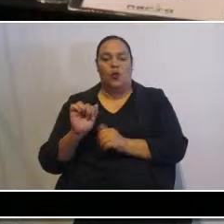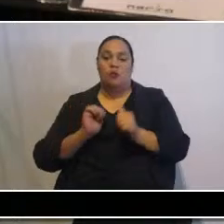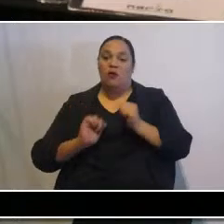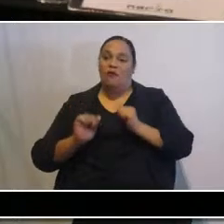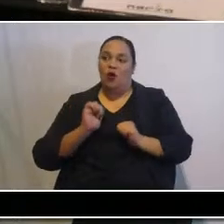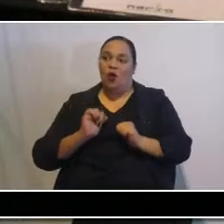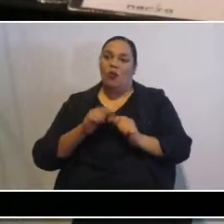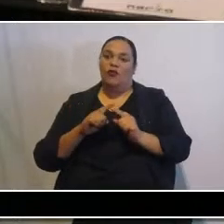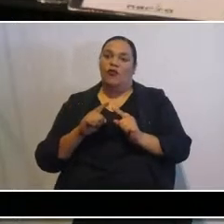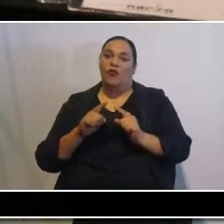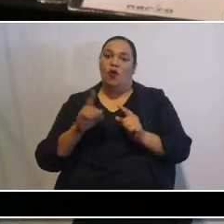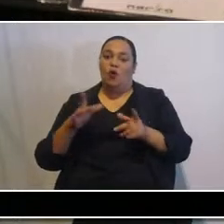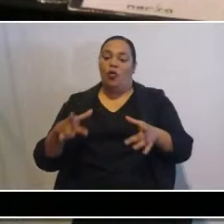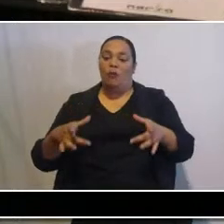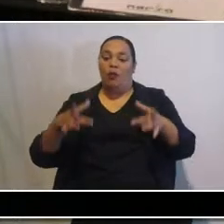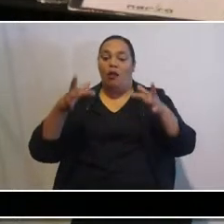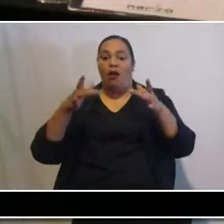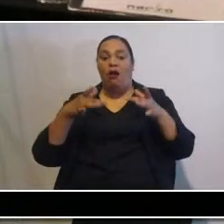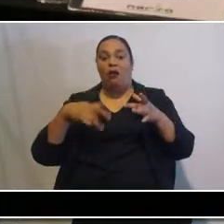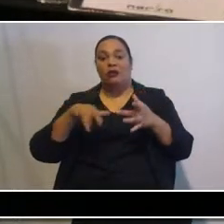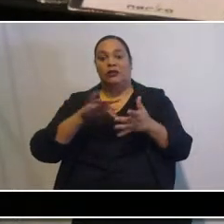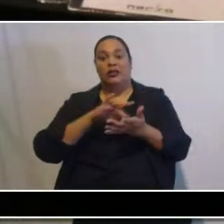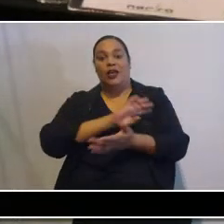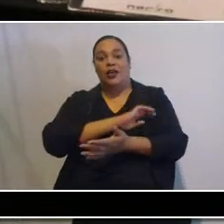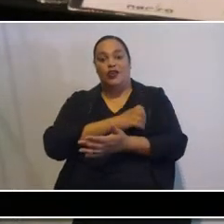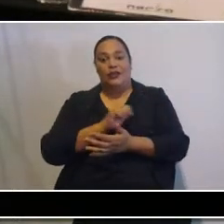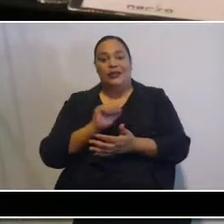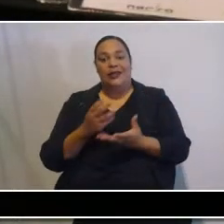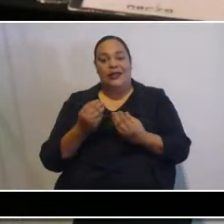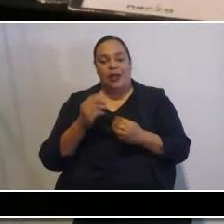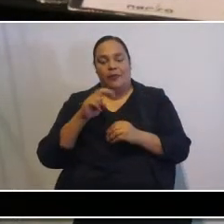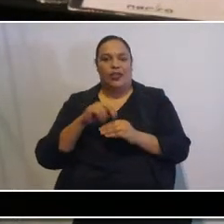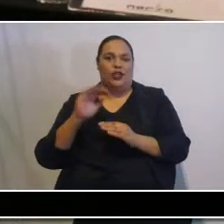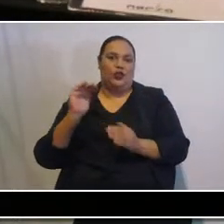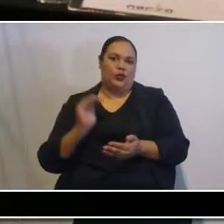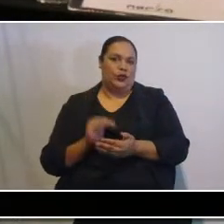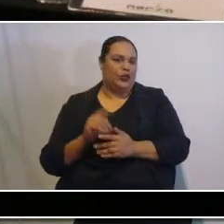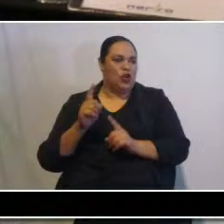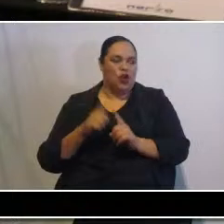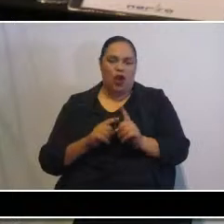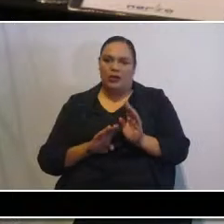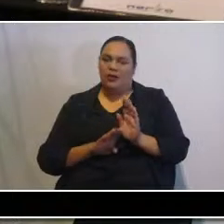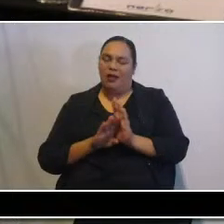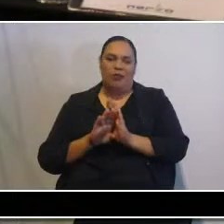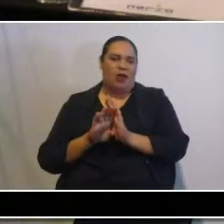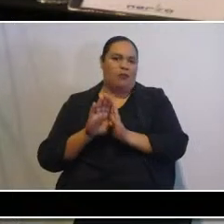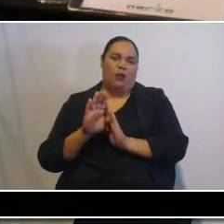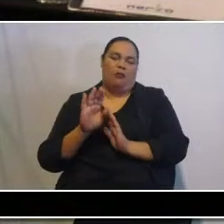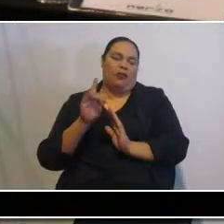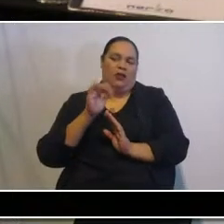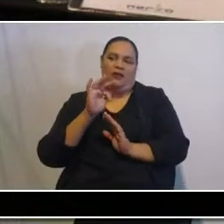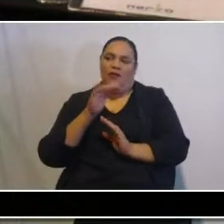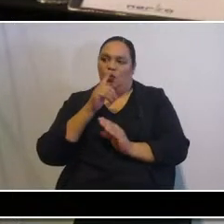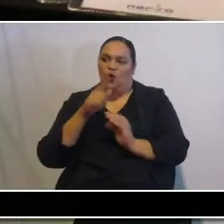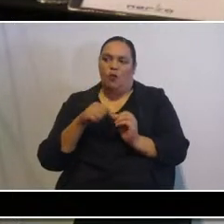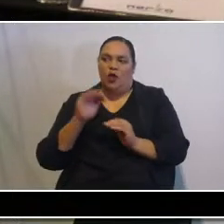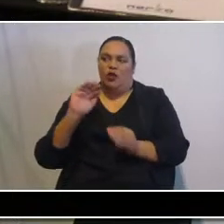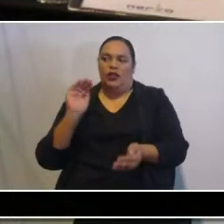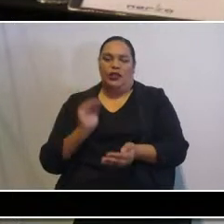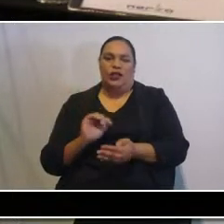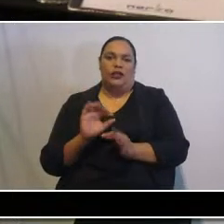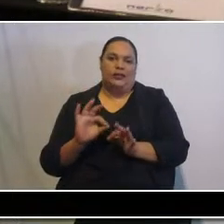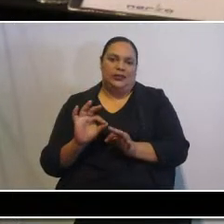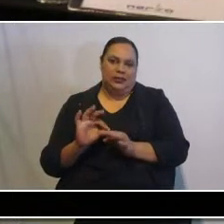performance of the plant, then that number must reduce. It can't keep increasing if we're talking the reduction of